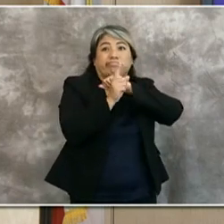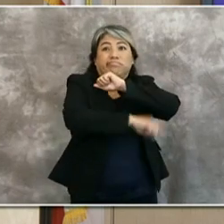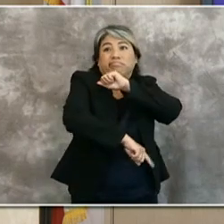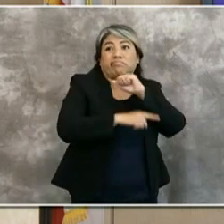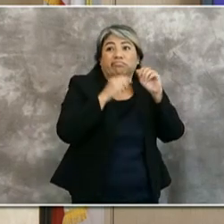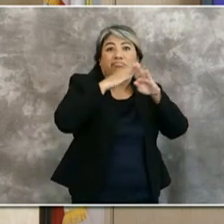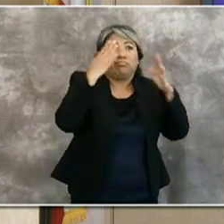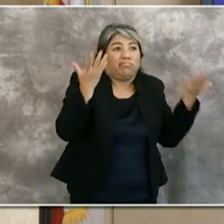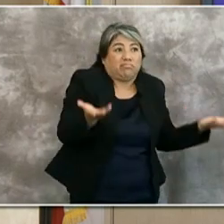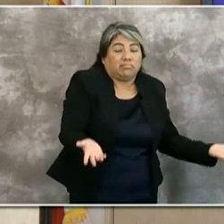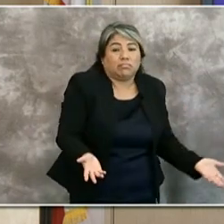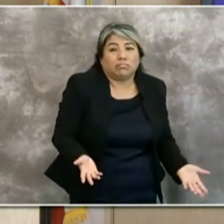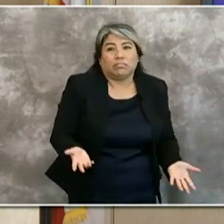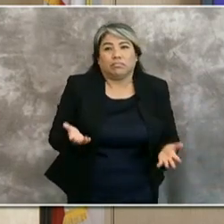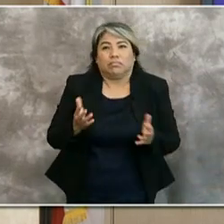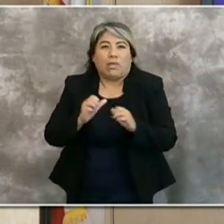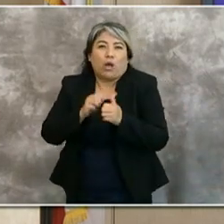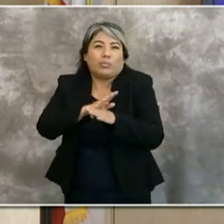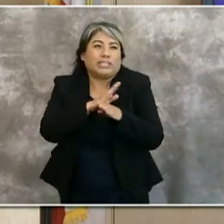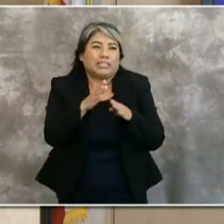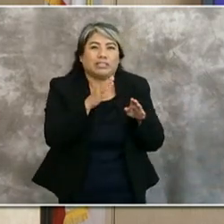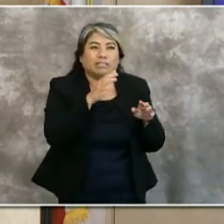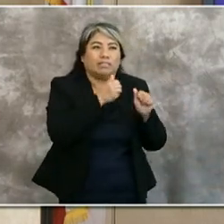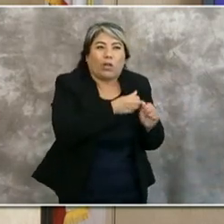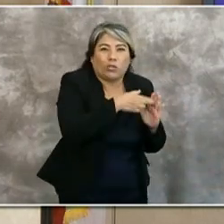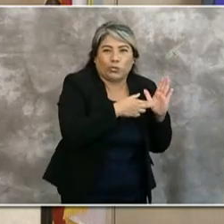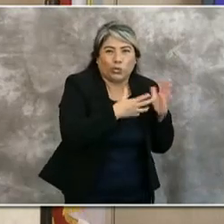Okay, Dr. Wooten.